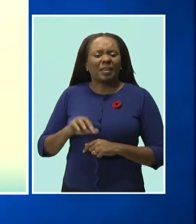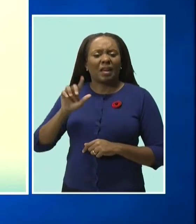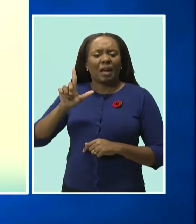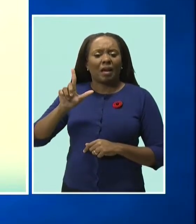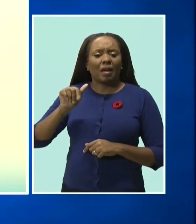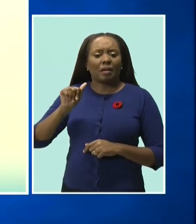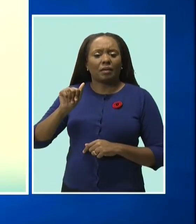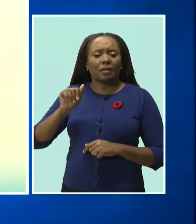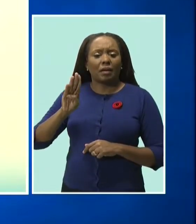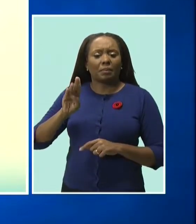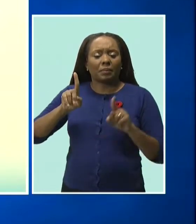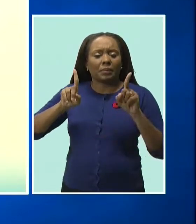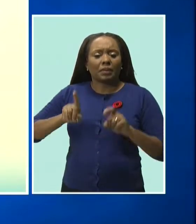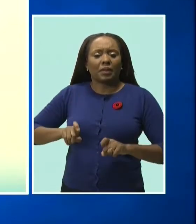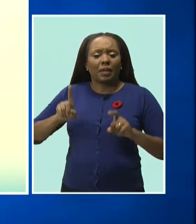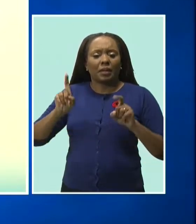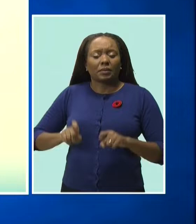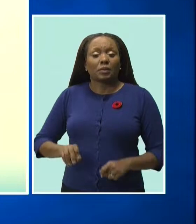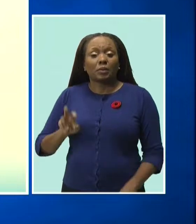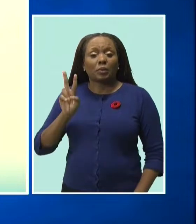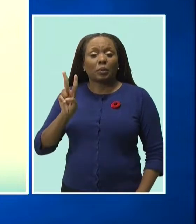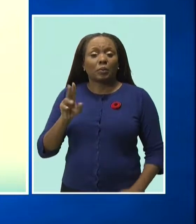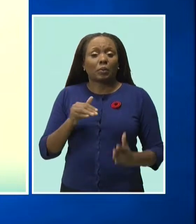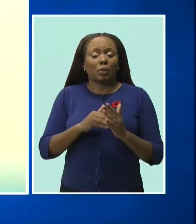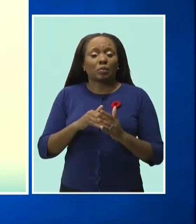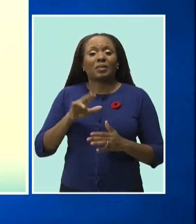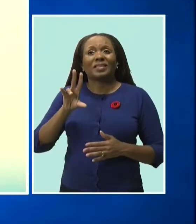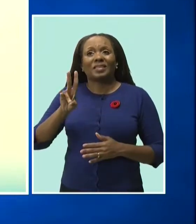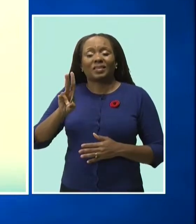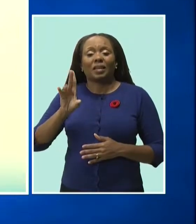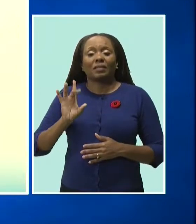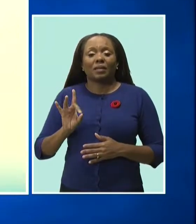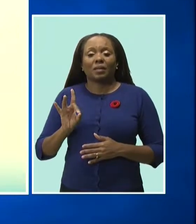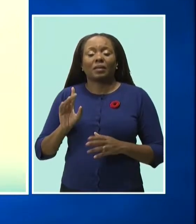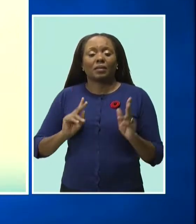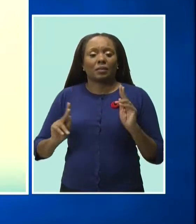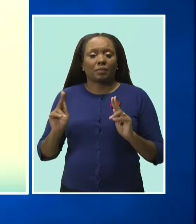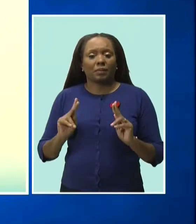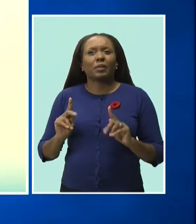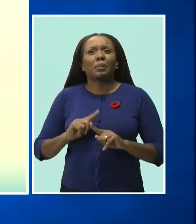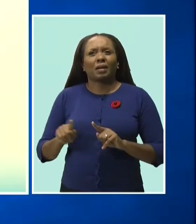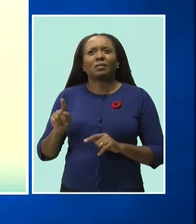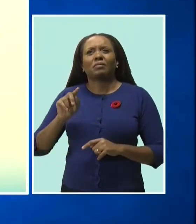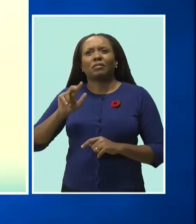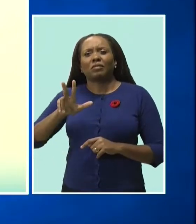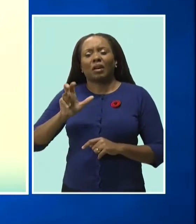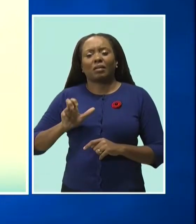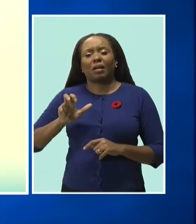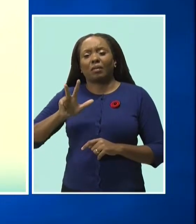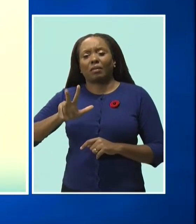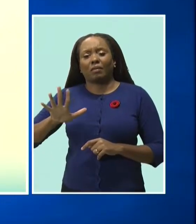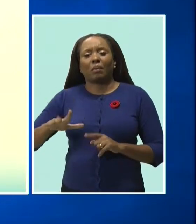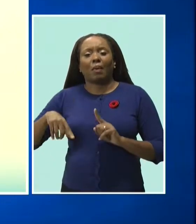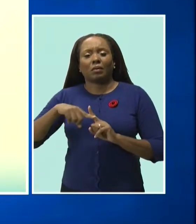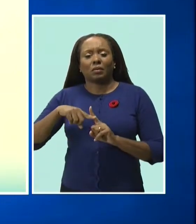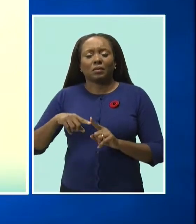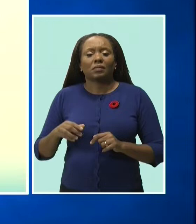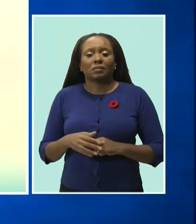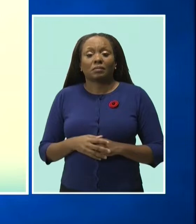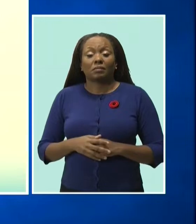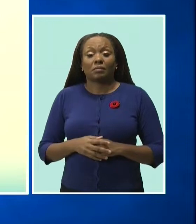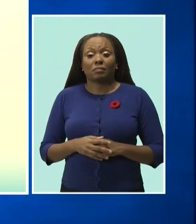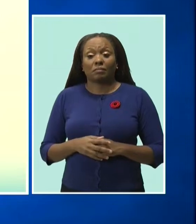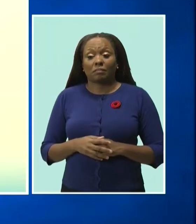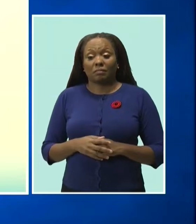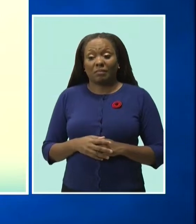Santos Public Health Laboratory. The facility conducted 2,078 tests. Of the new cases, 79 people are